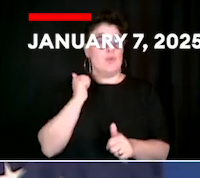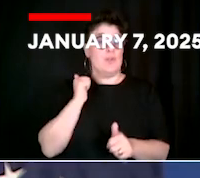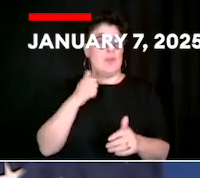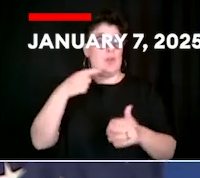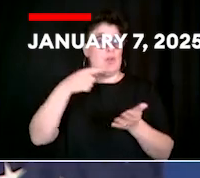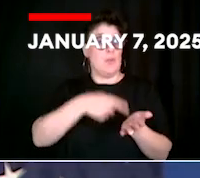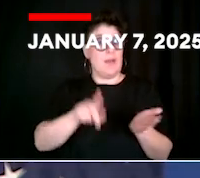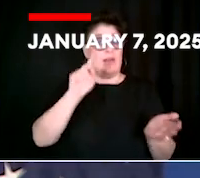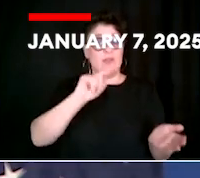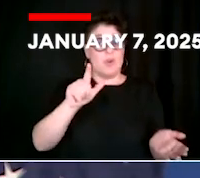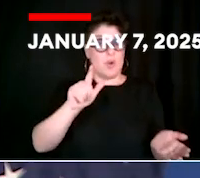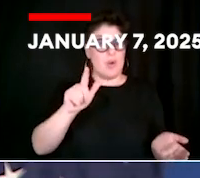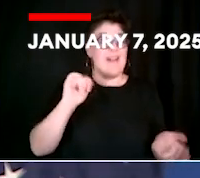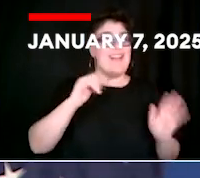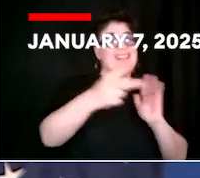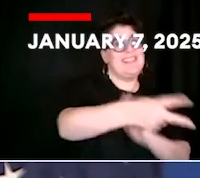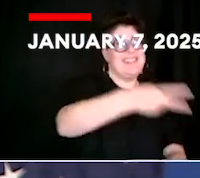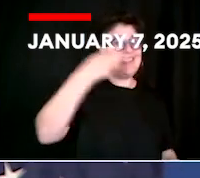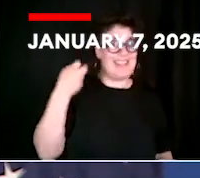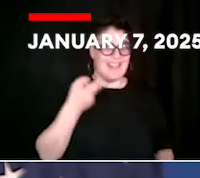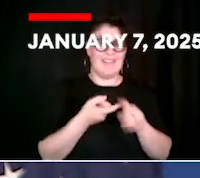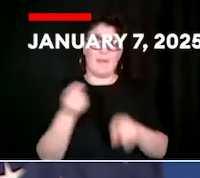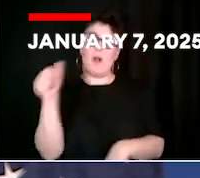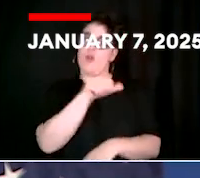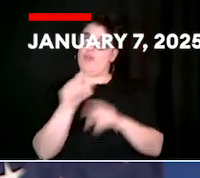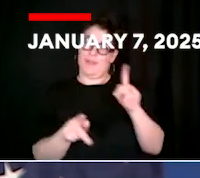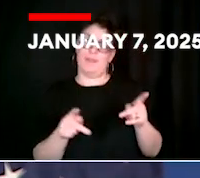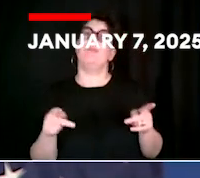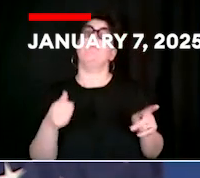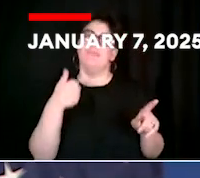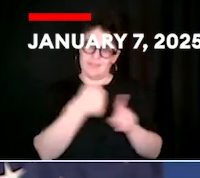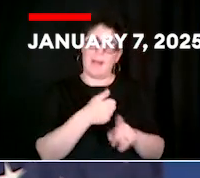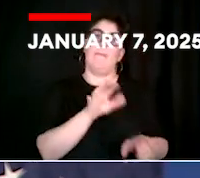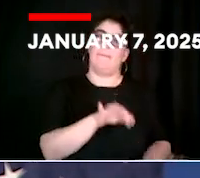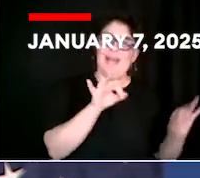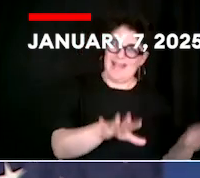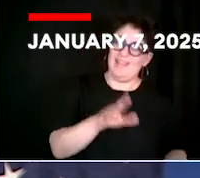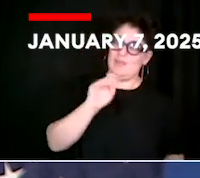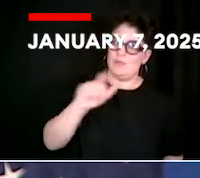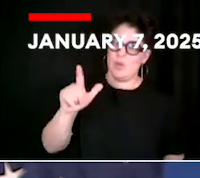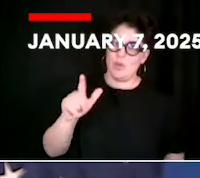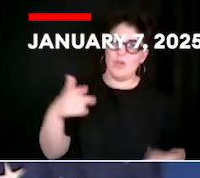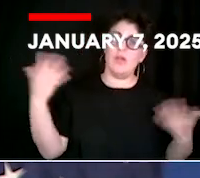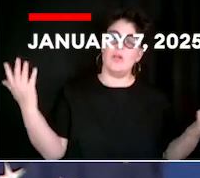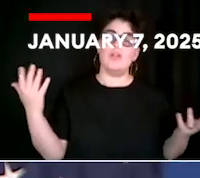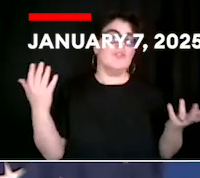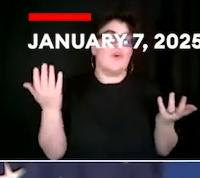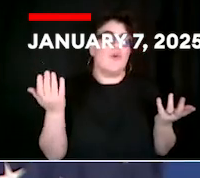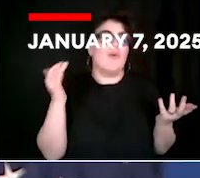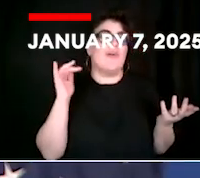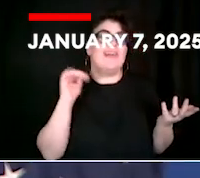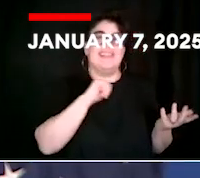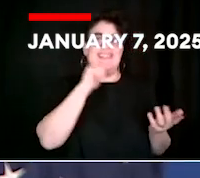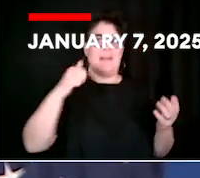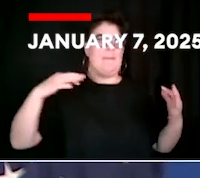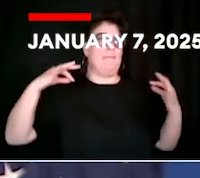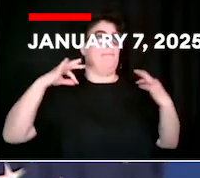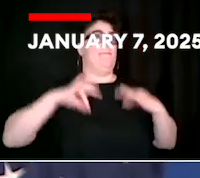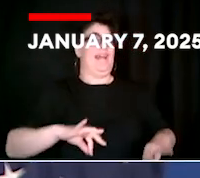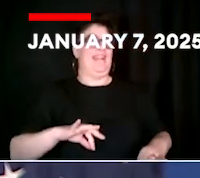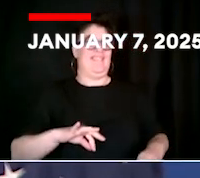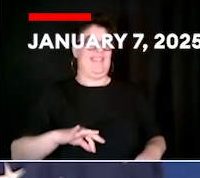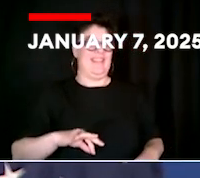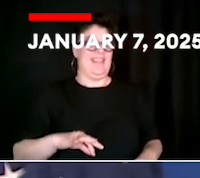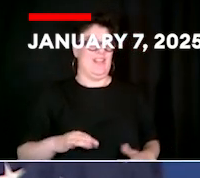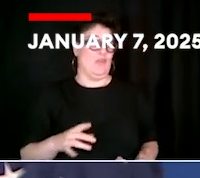out of the pockets of those who are paying their toll. So there's nothing beneficial about doing that. That's